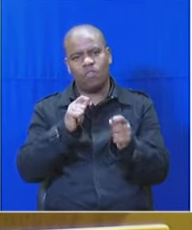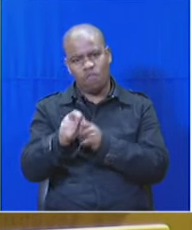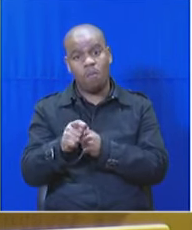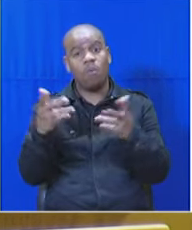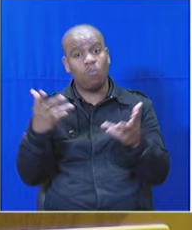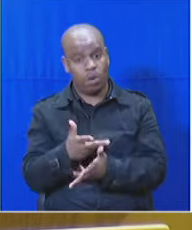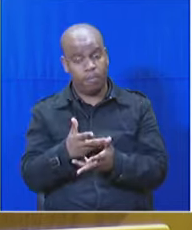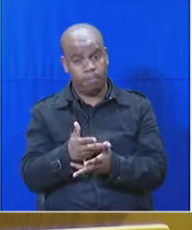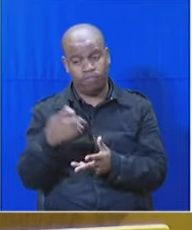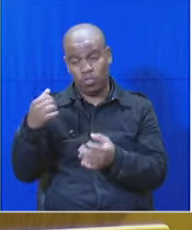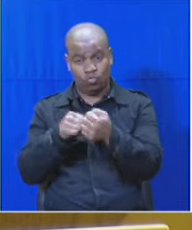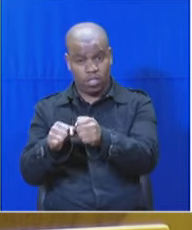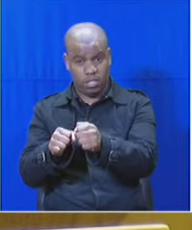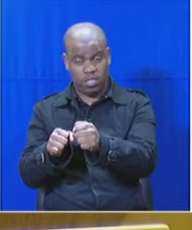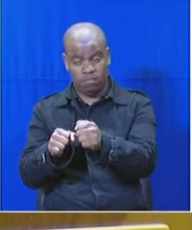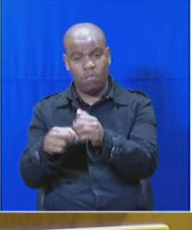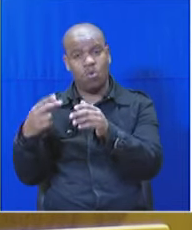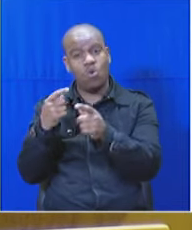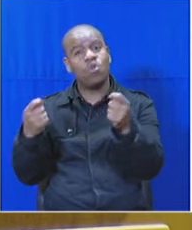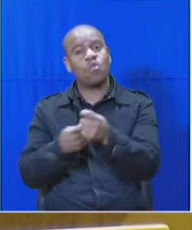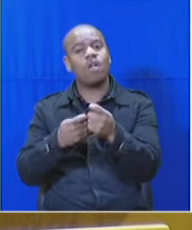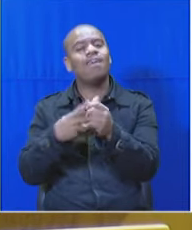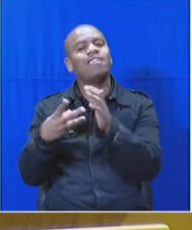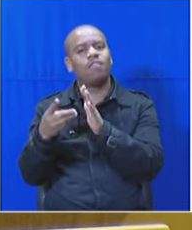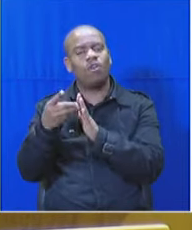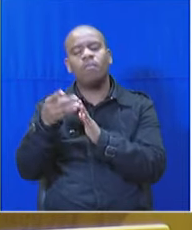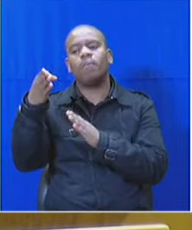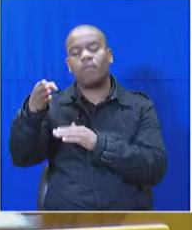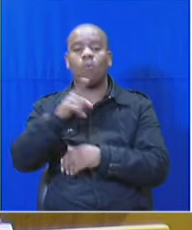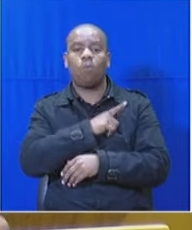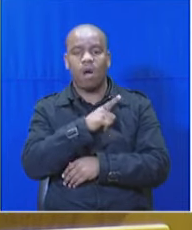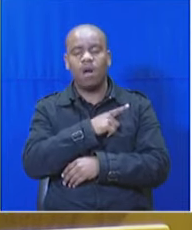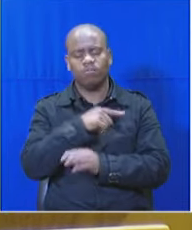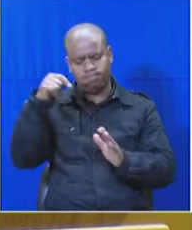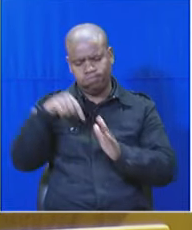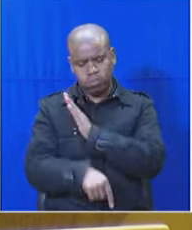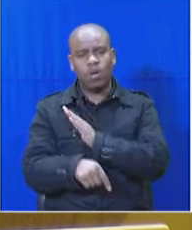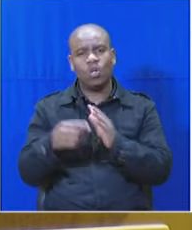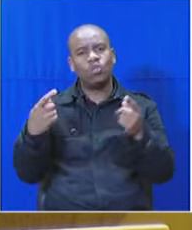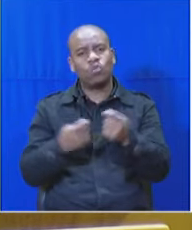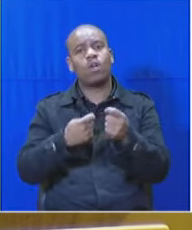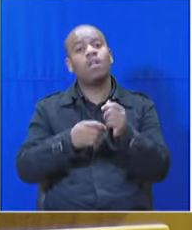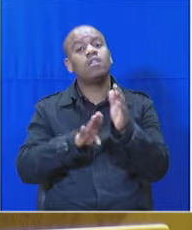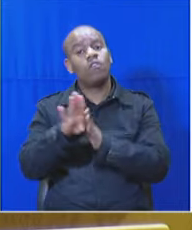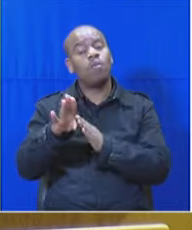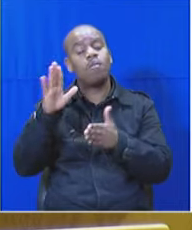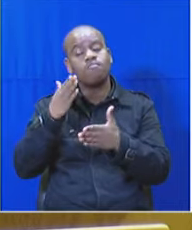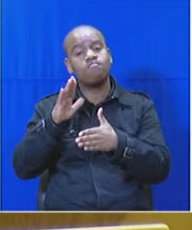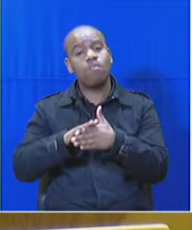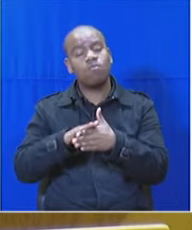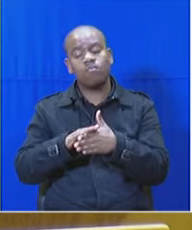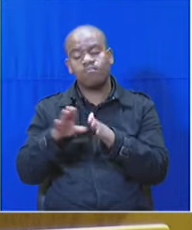a broader strategy of rural development. Hence, our comprehensive rural development program and